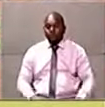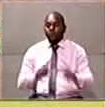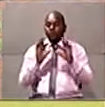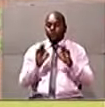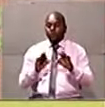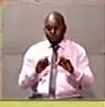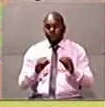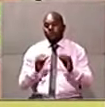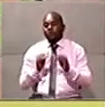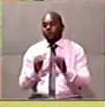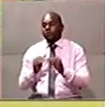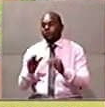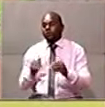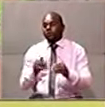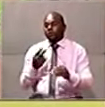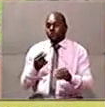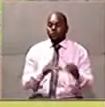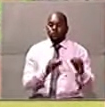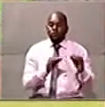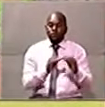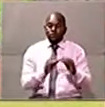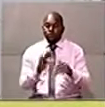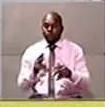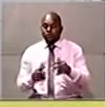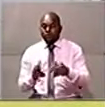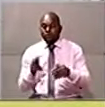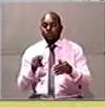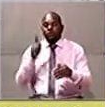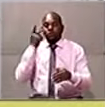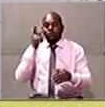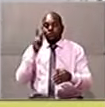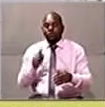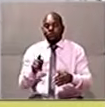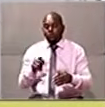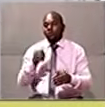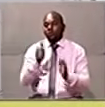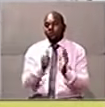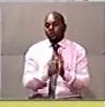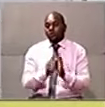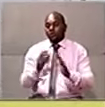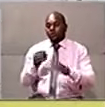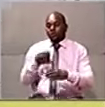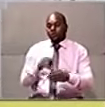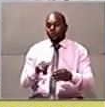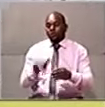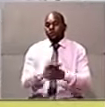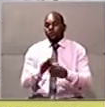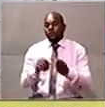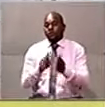greenhouse hydroponic system with two greenhouses was launched to implement Korea International Cooperation Agency and an inclusive business solution